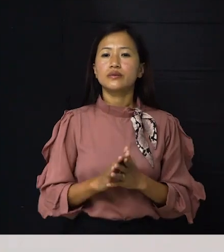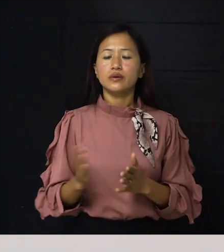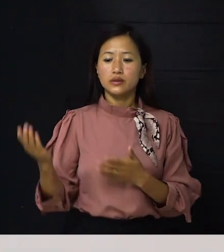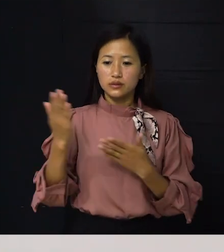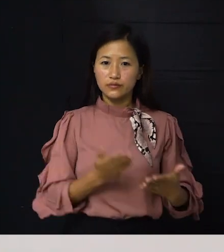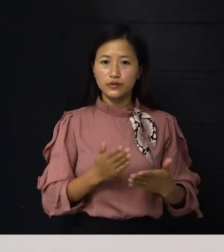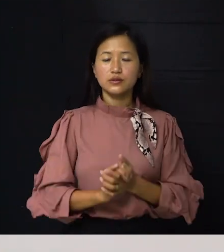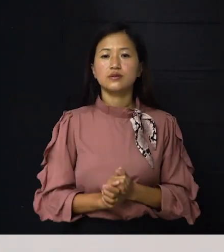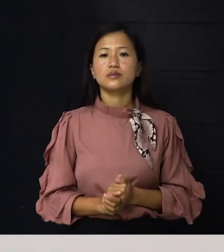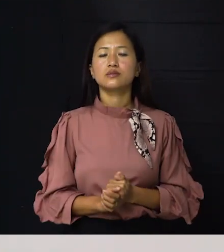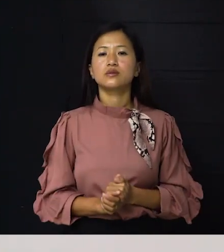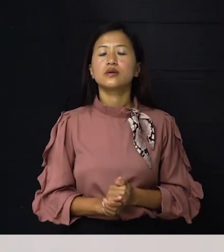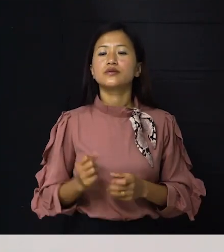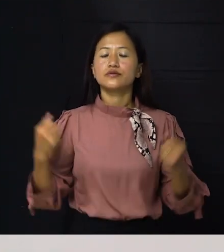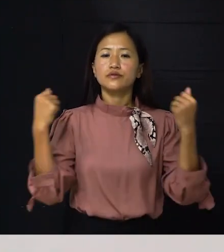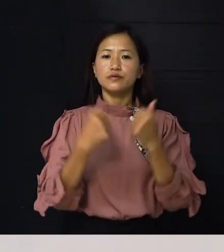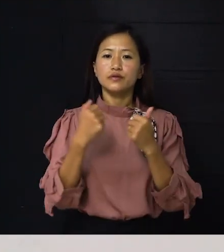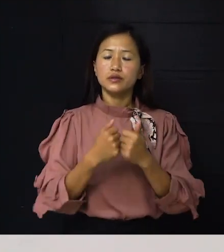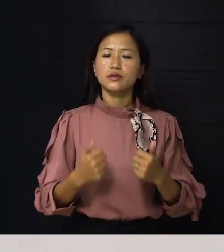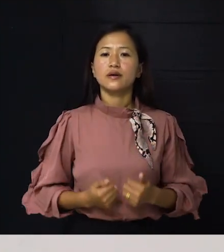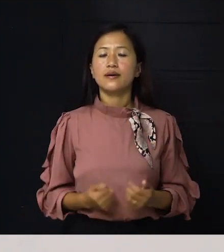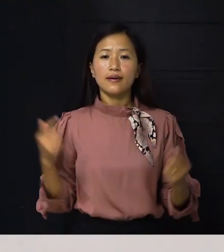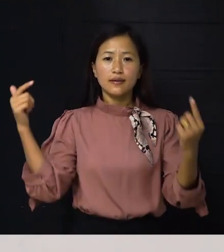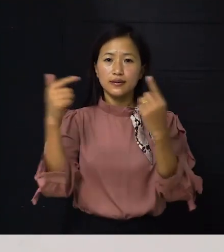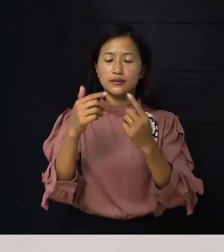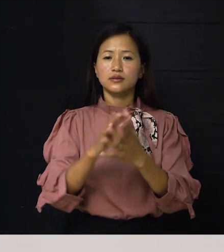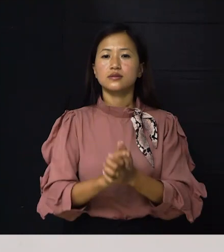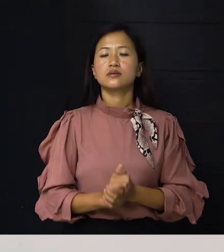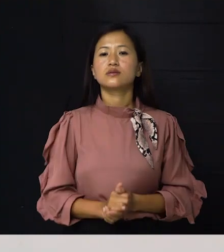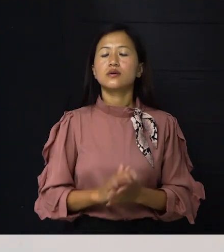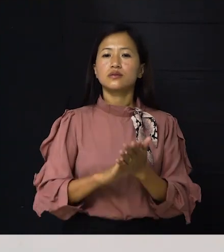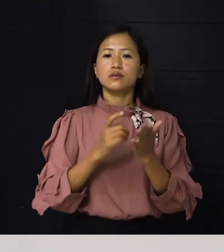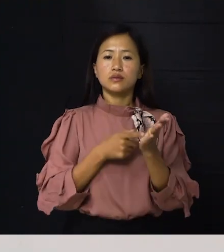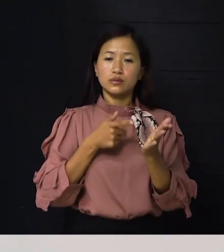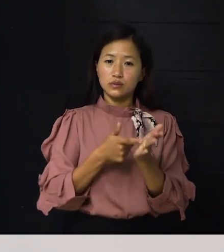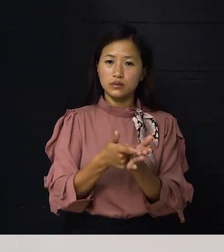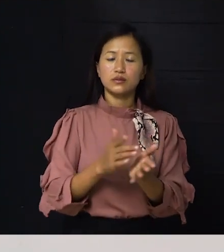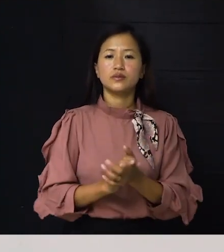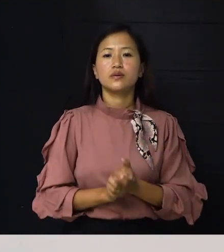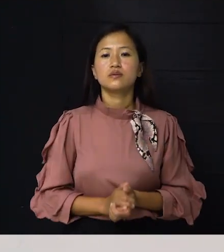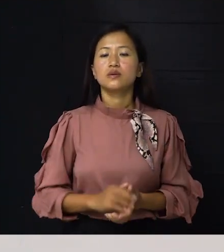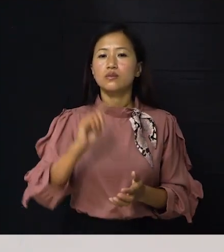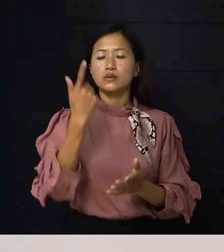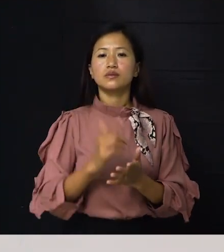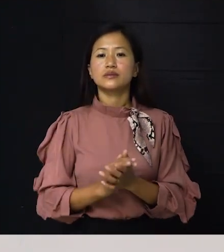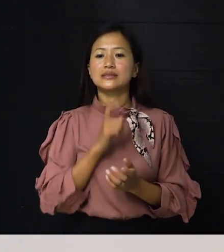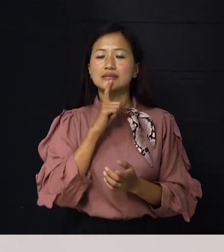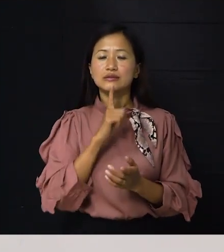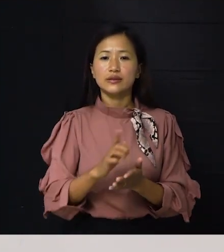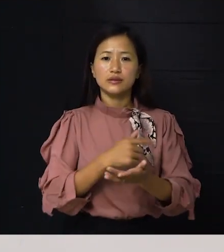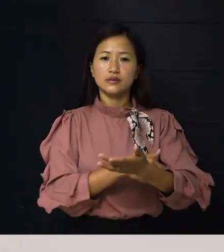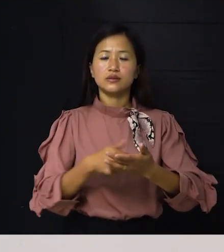was invited to fight against the ruler, all right, one of the ruler, and his real name